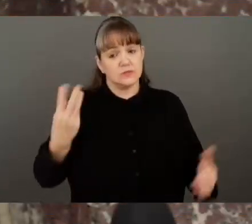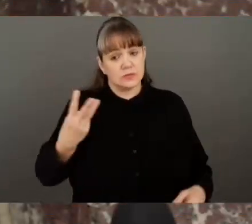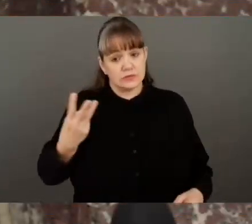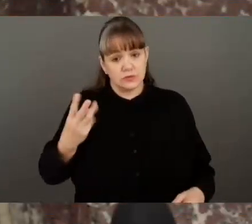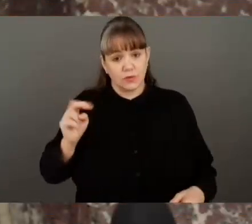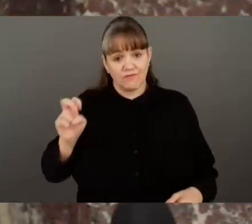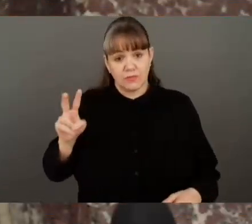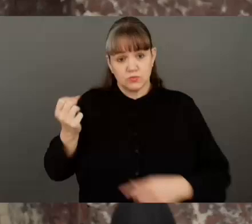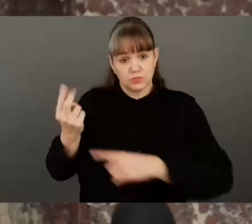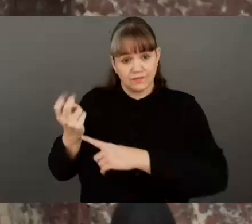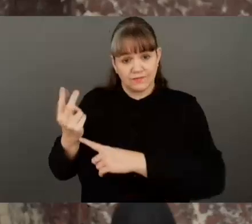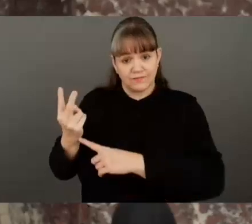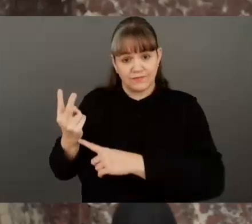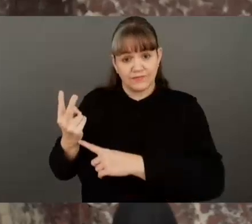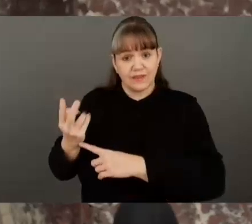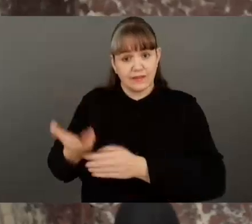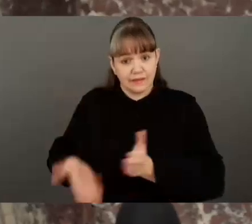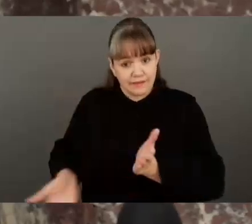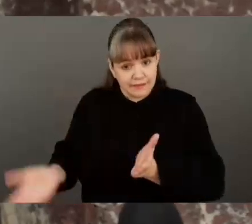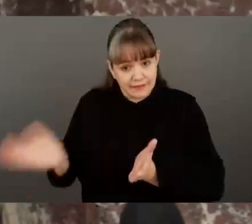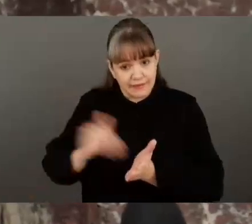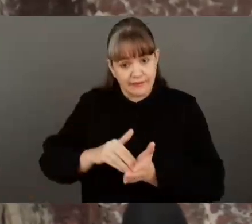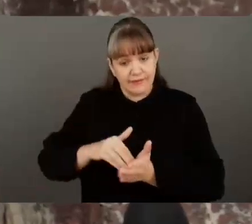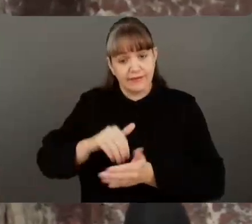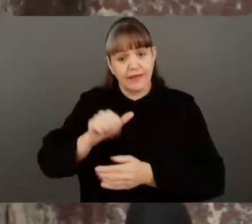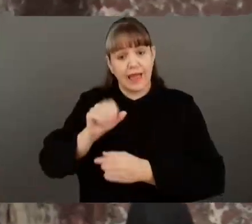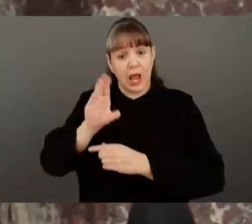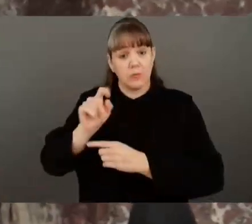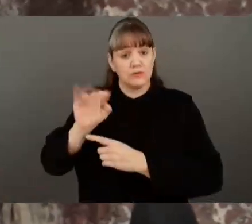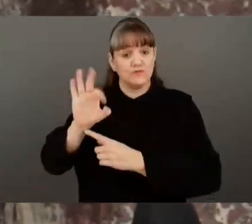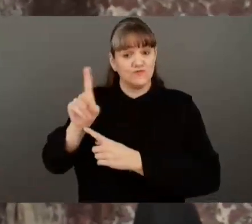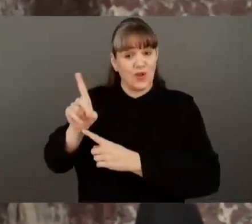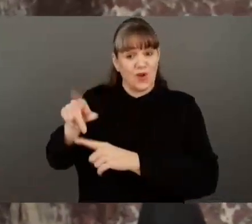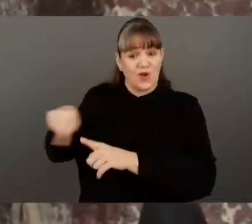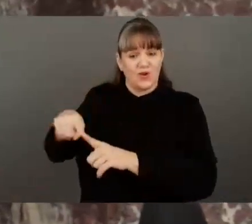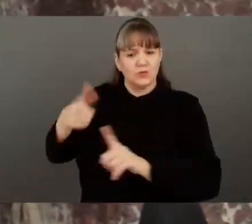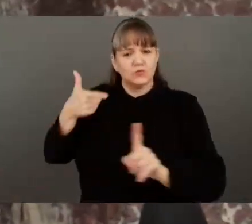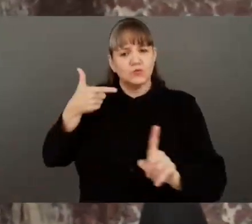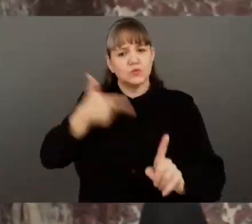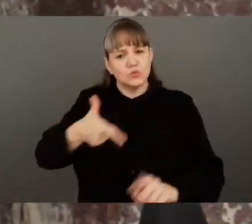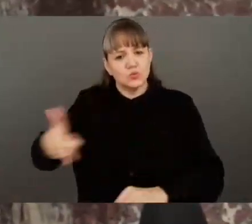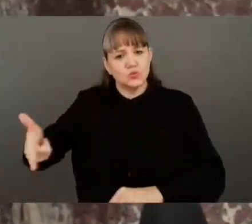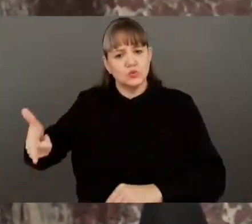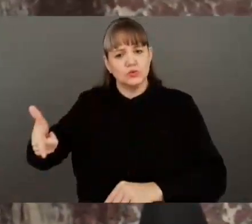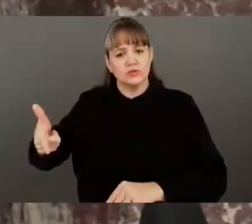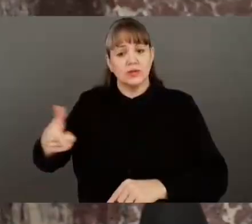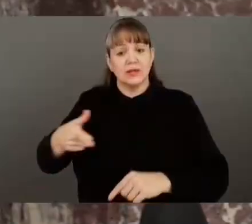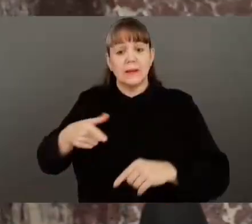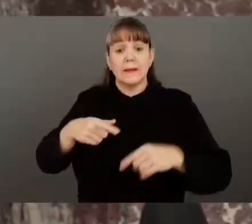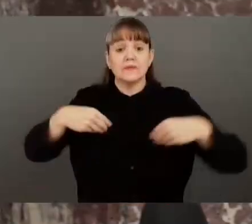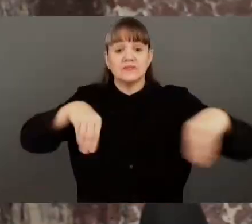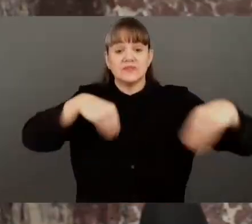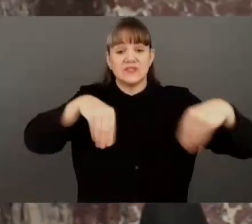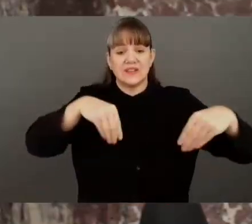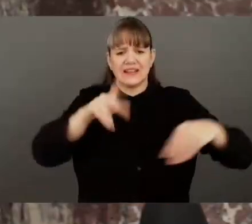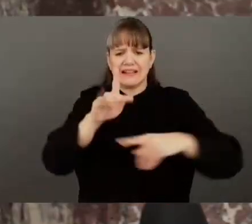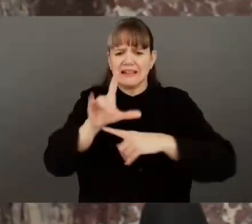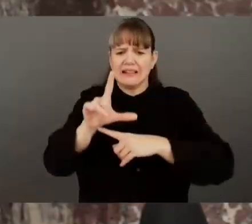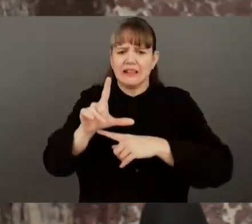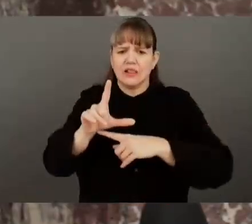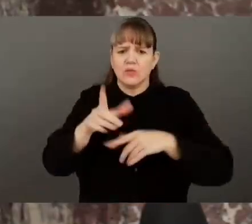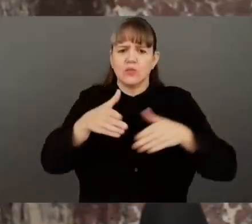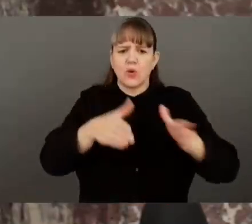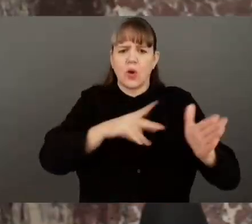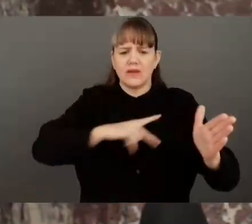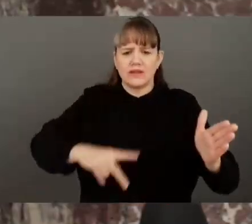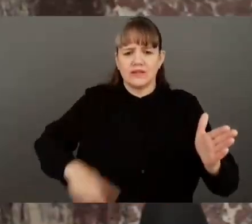shooting. Bullets sprayed a business's window on King Road. The 9th shooting since